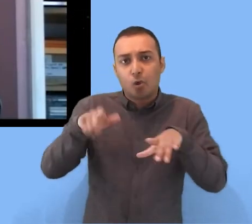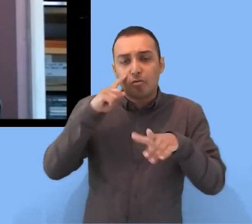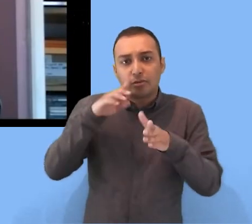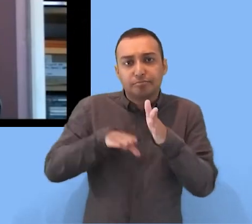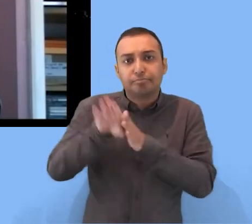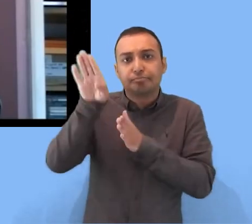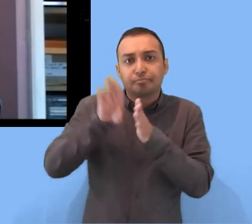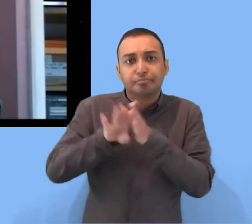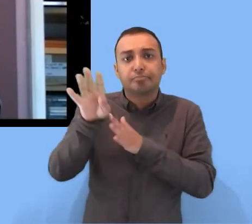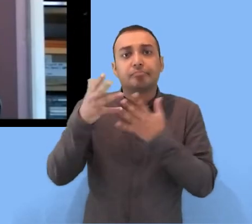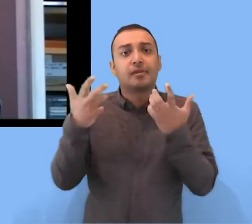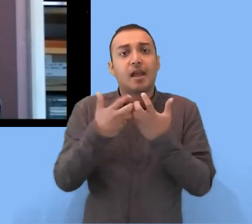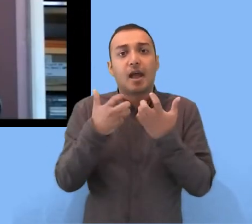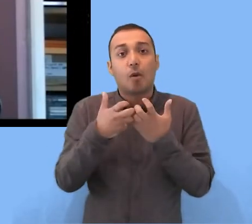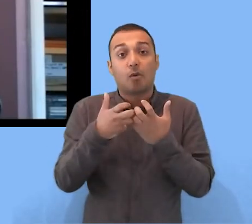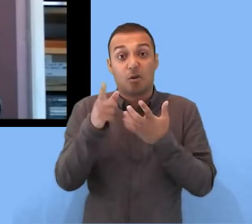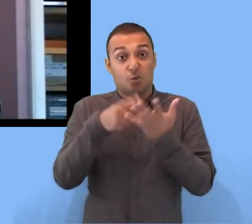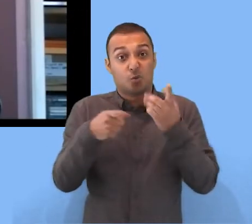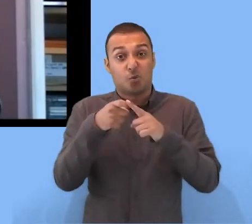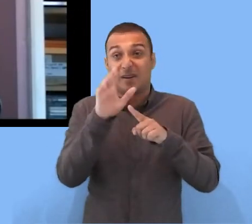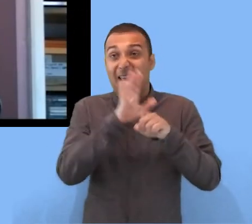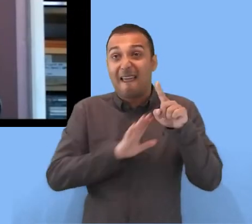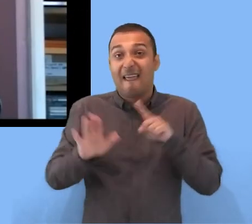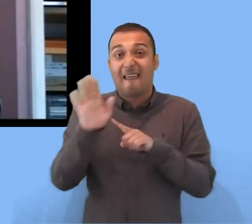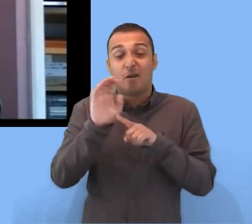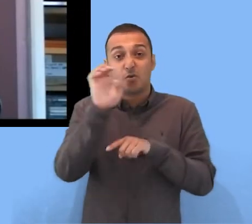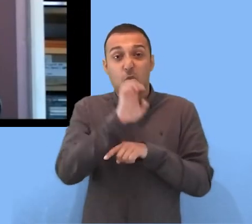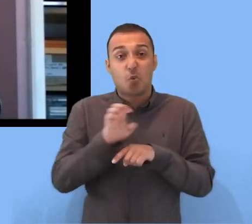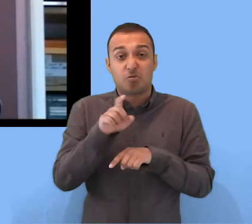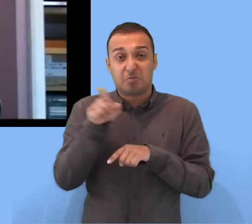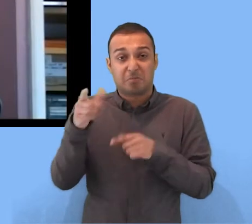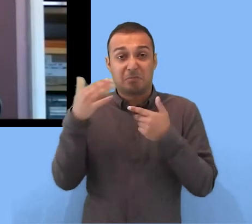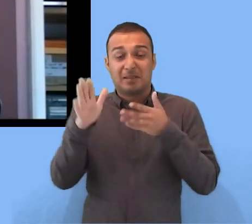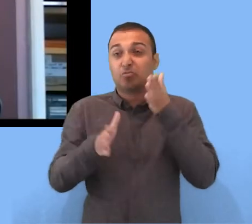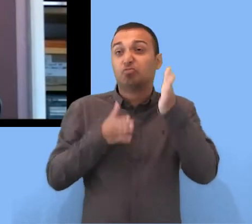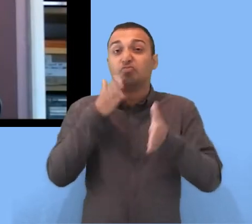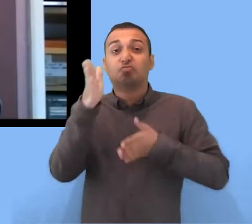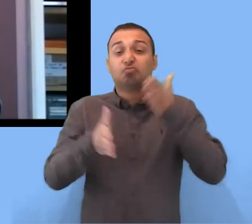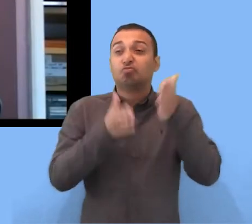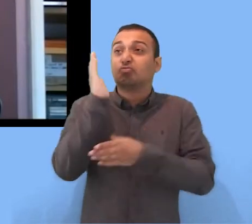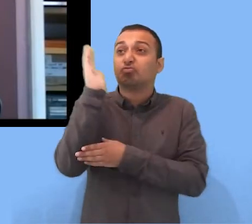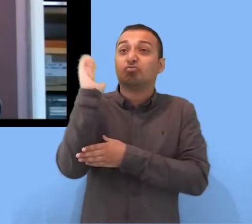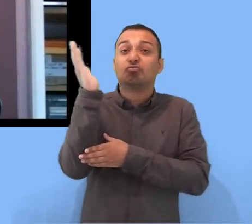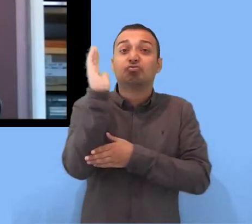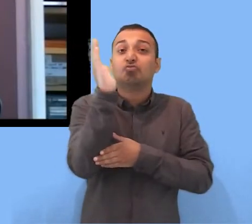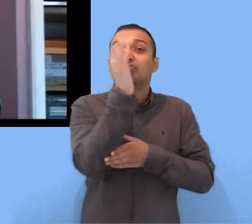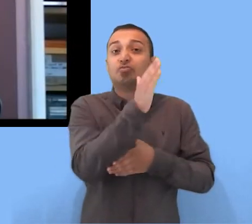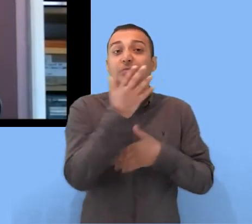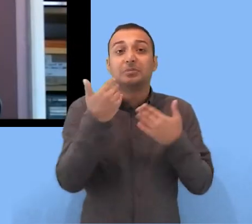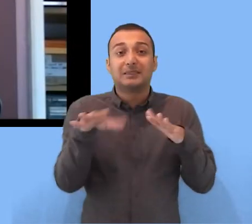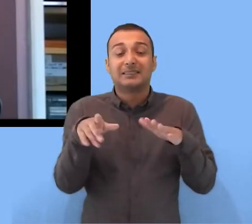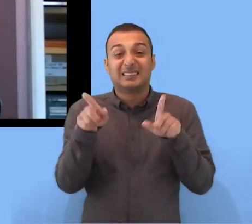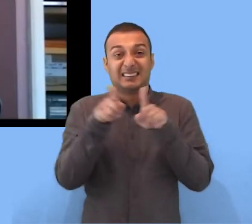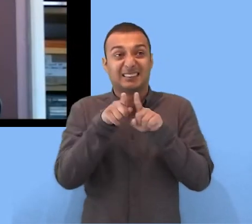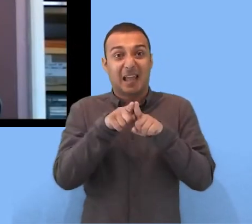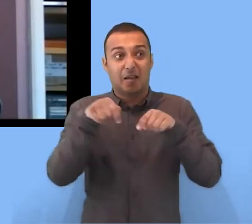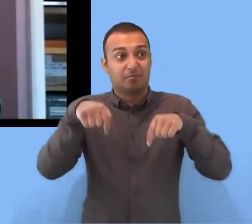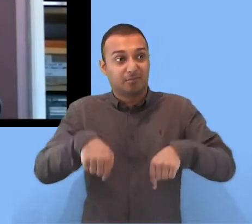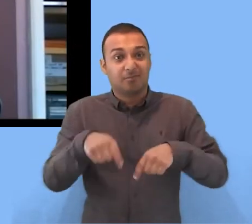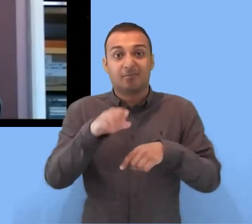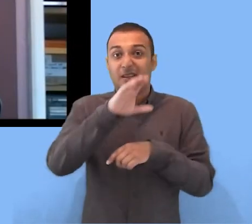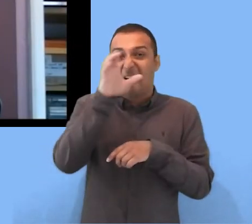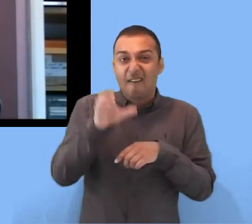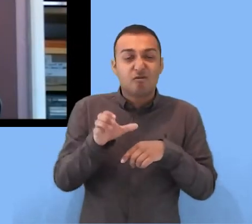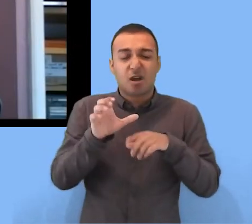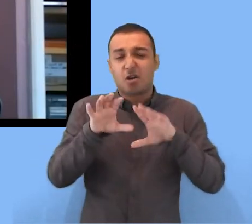school leaders across the UK and Europe and to organisations in the US and Africa. Learning with Parents aims to